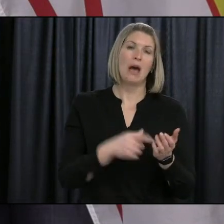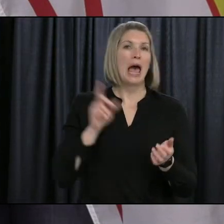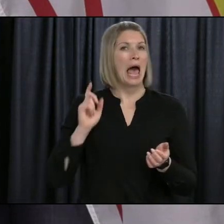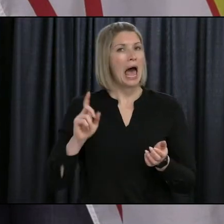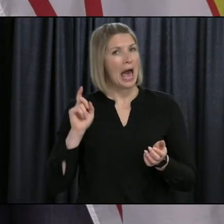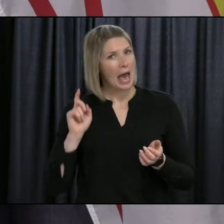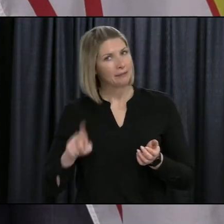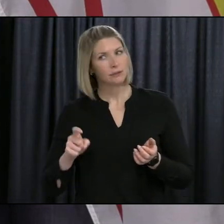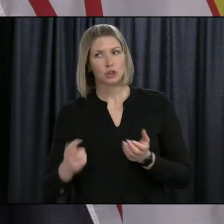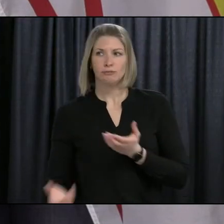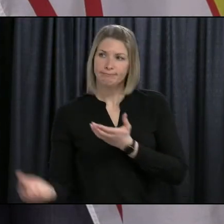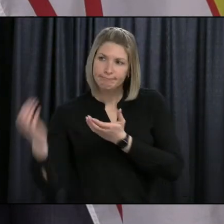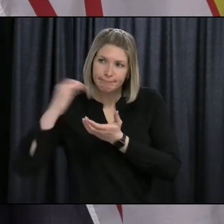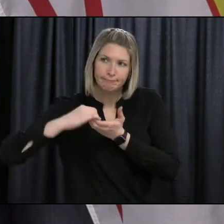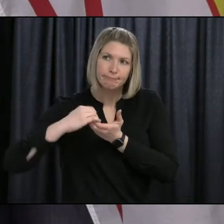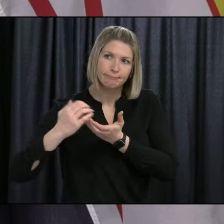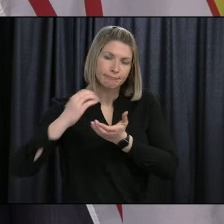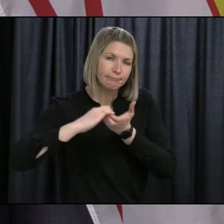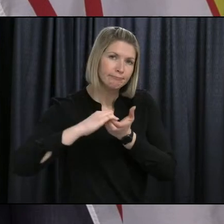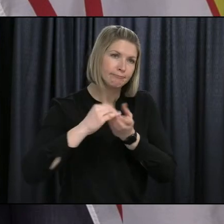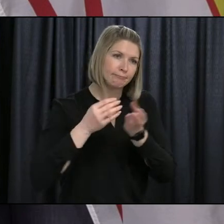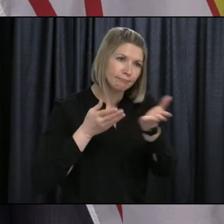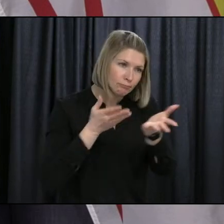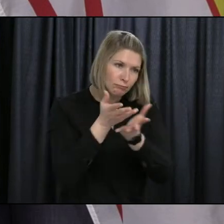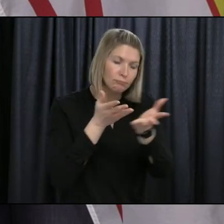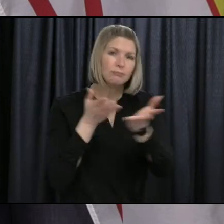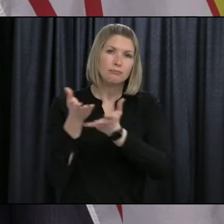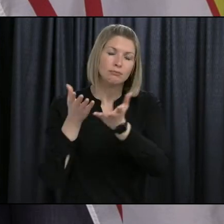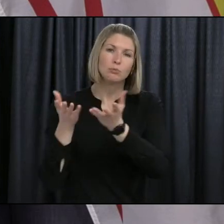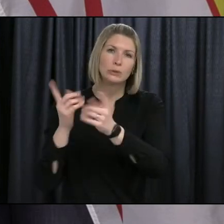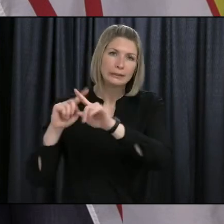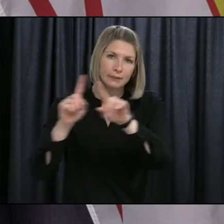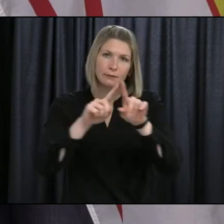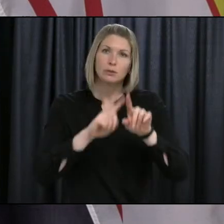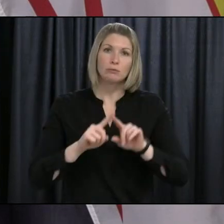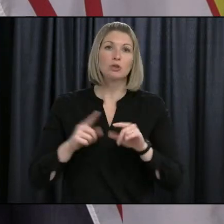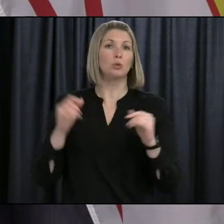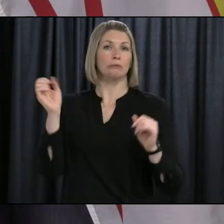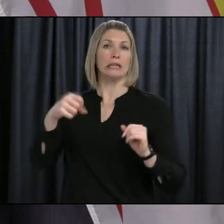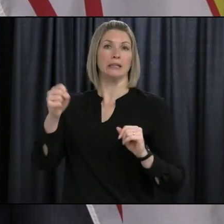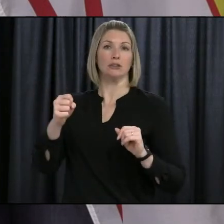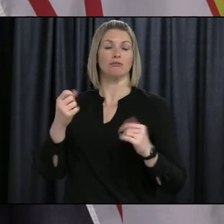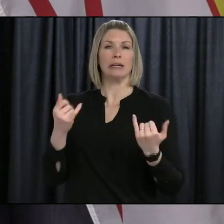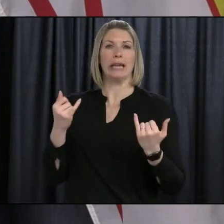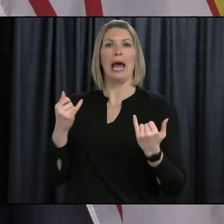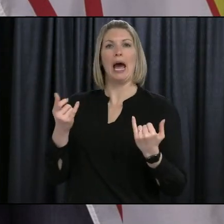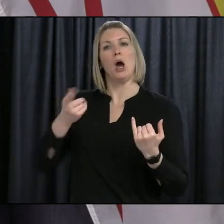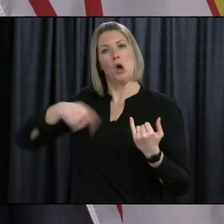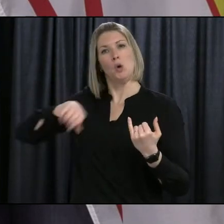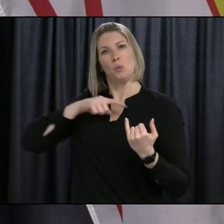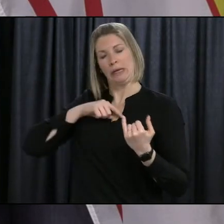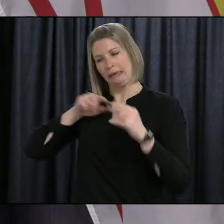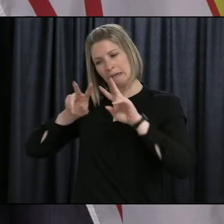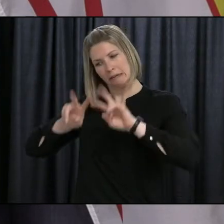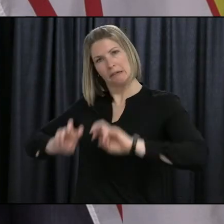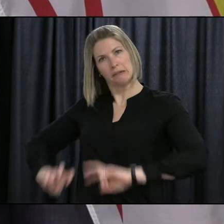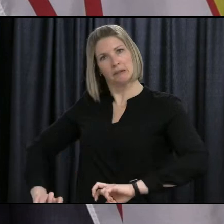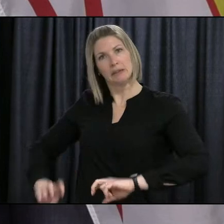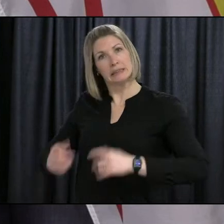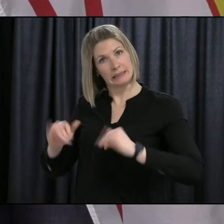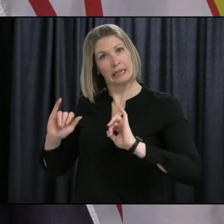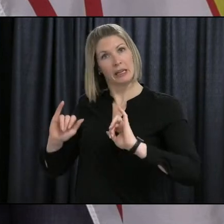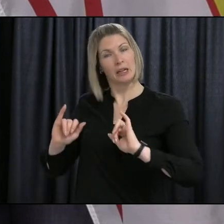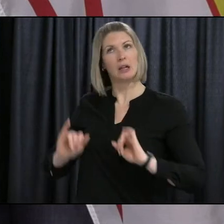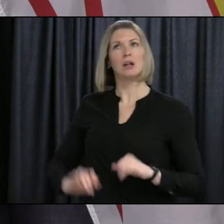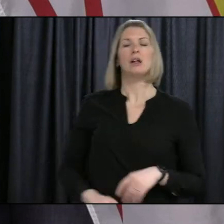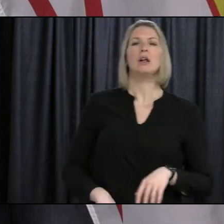consultation that has to happen too. So we are working through some drafts now. Okay. Any idea when the